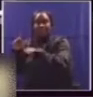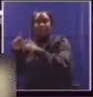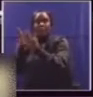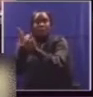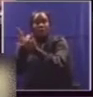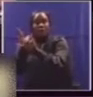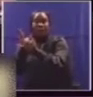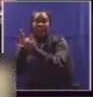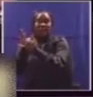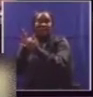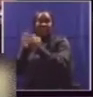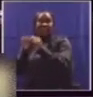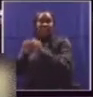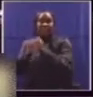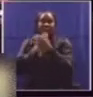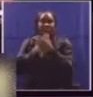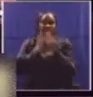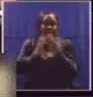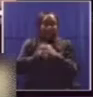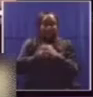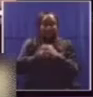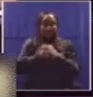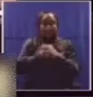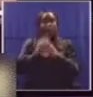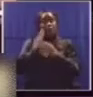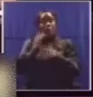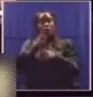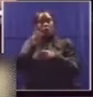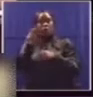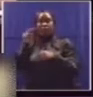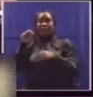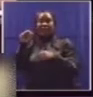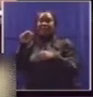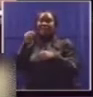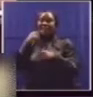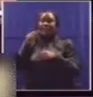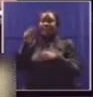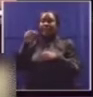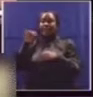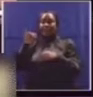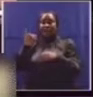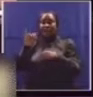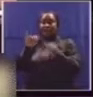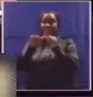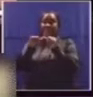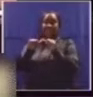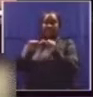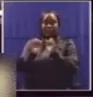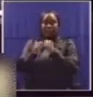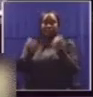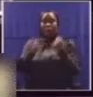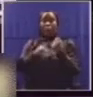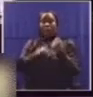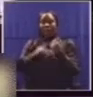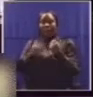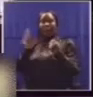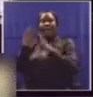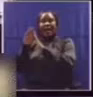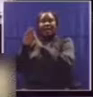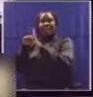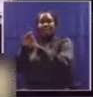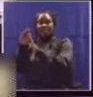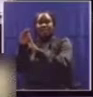in this house and outside who say that the NHI is unaffordable, but you're basing this on highly inflated costs among some